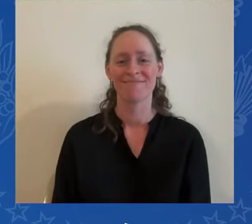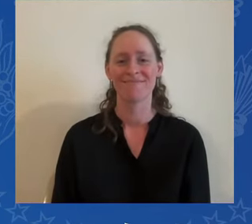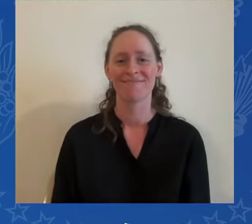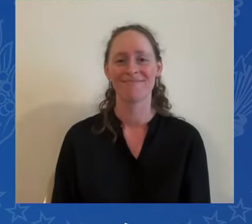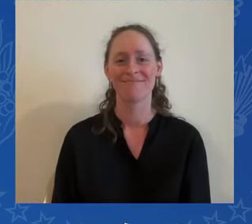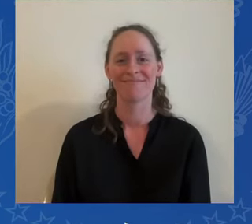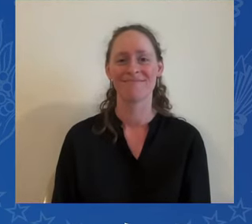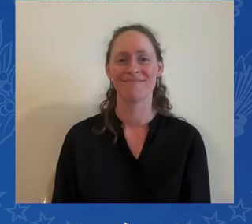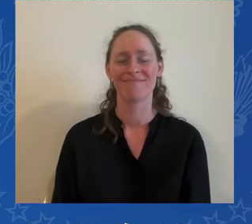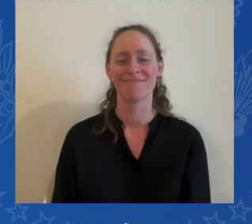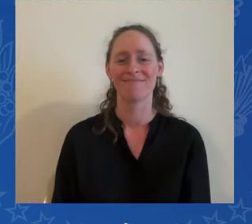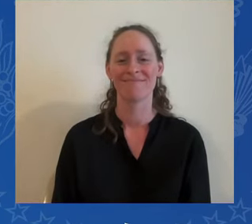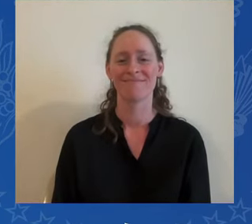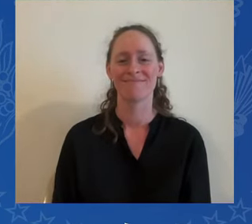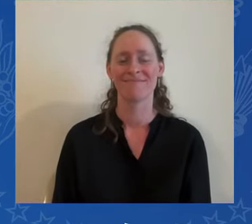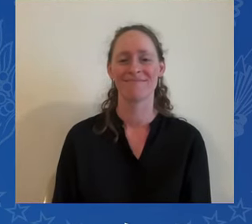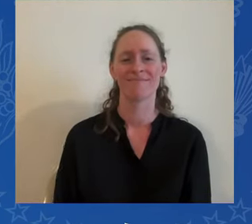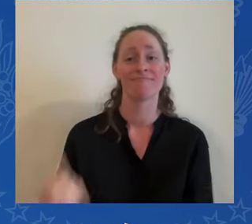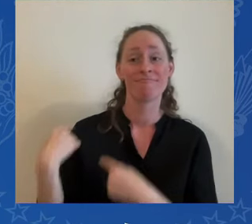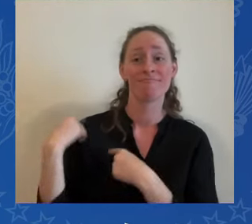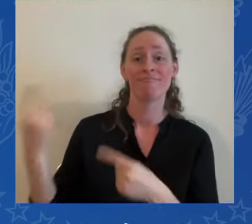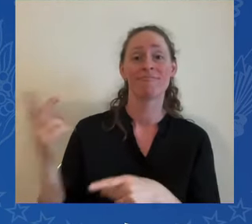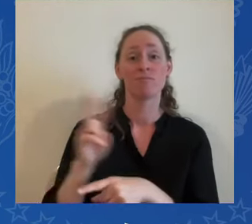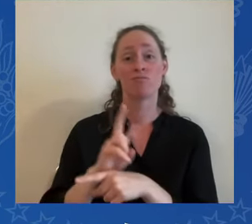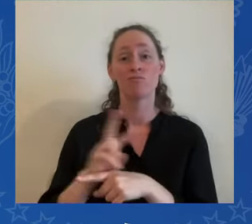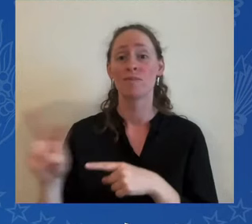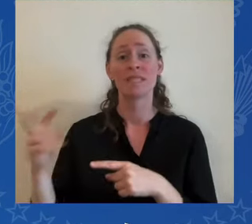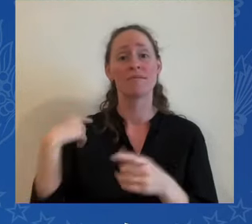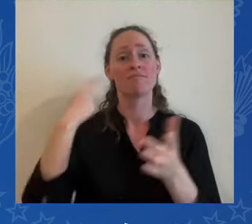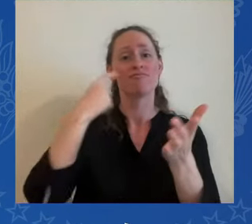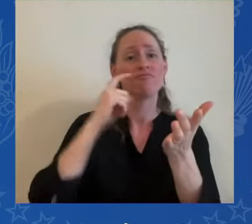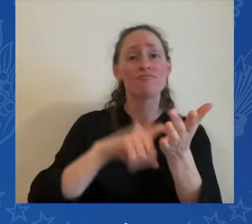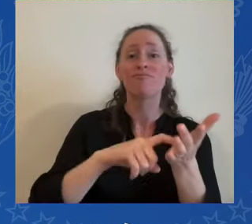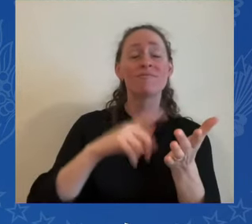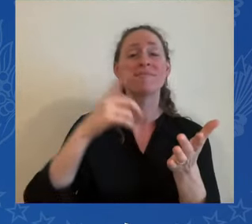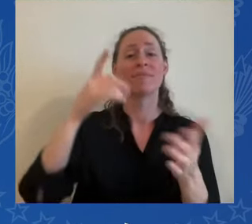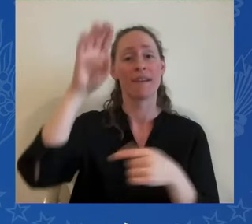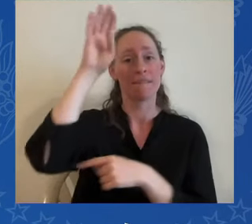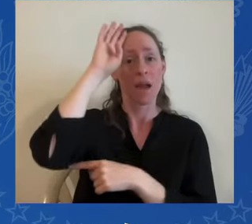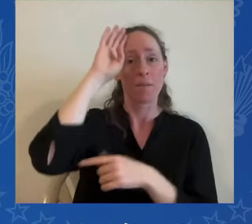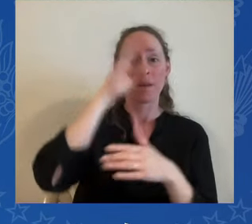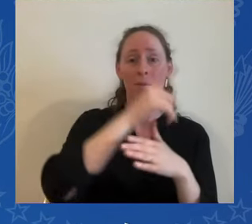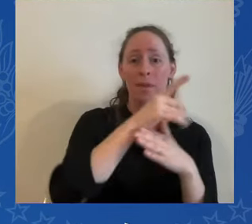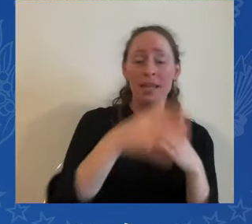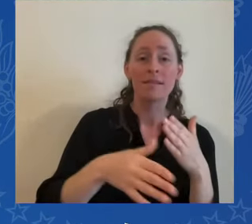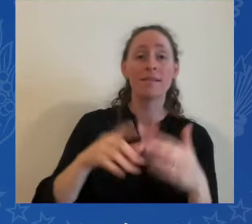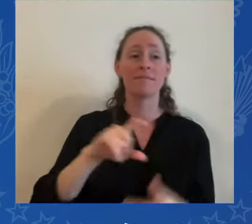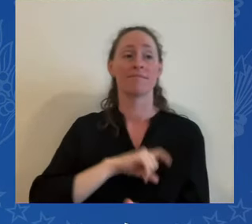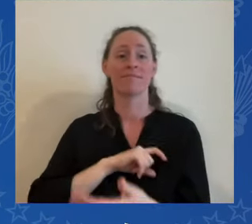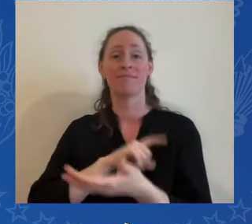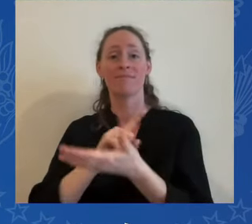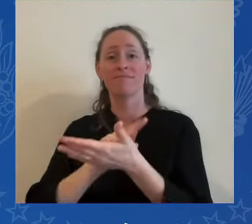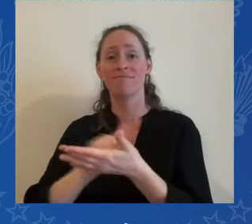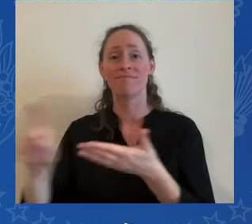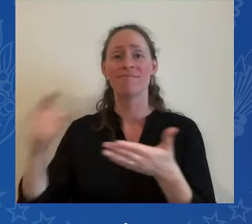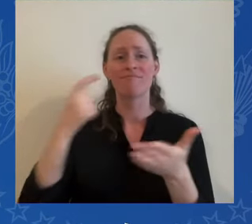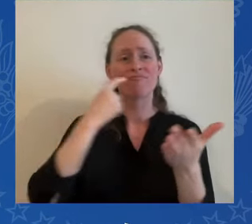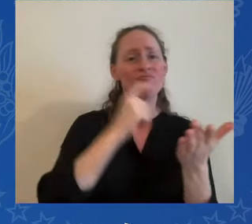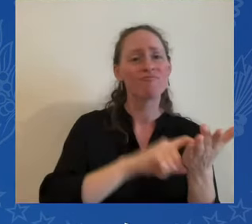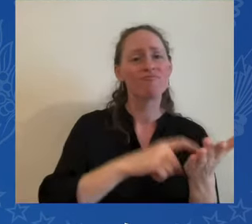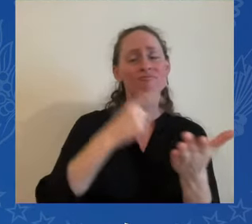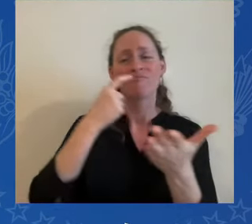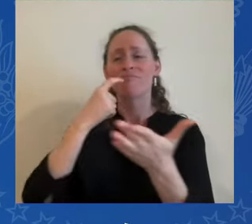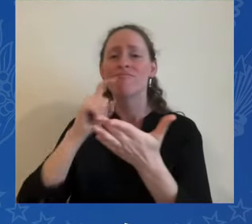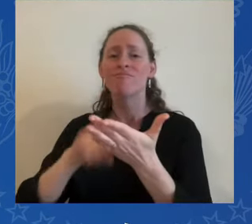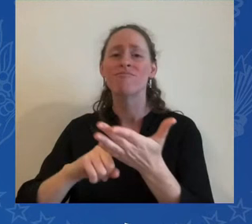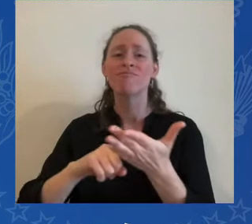Fallen Firefighters Memorial Weekend, National Police Weekend, National Peace Memorial Officers Day. And I've also